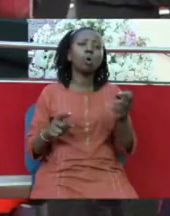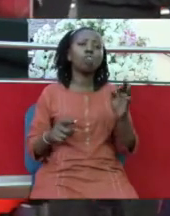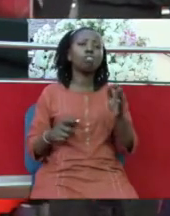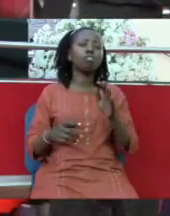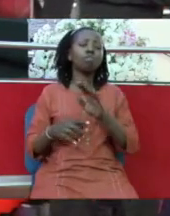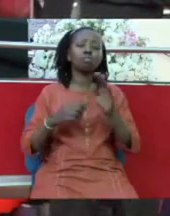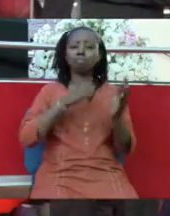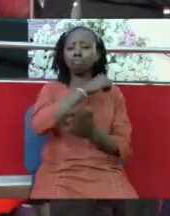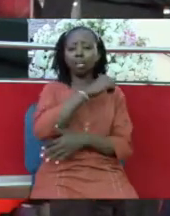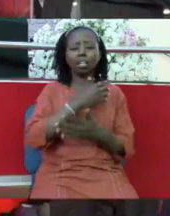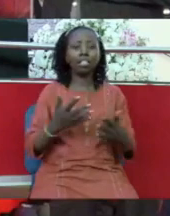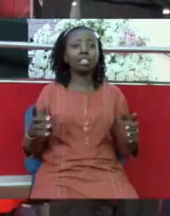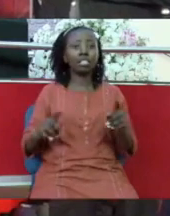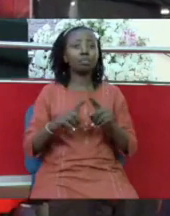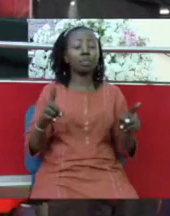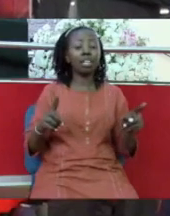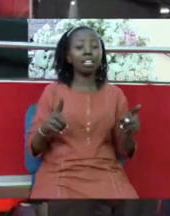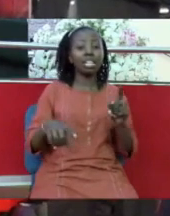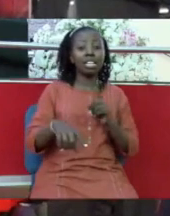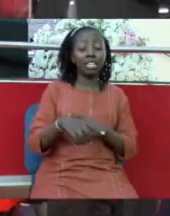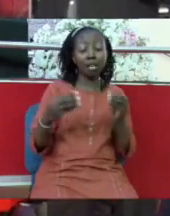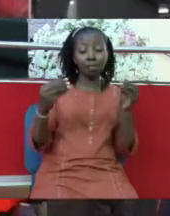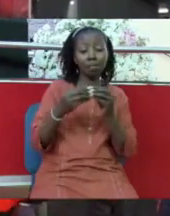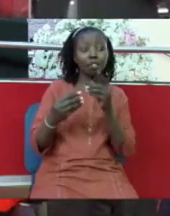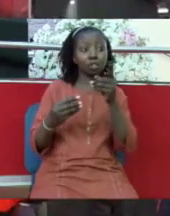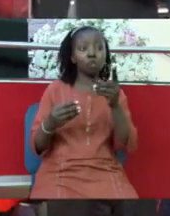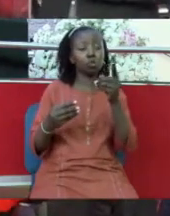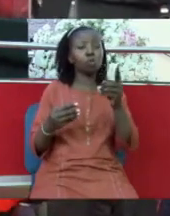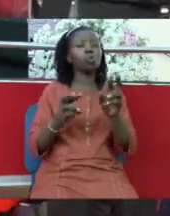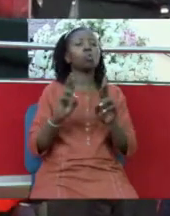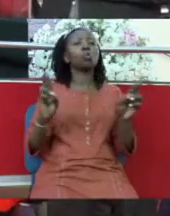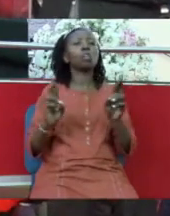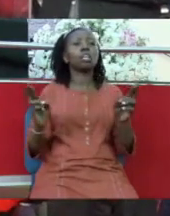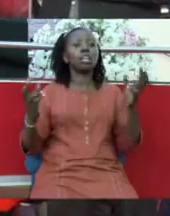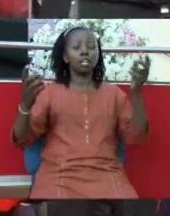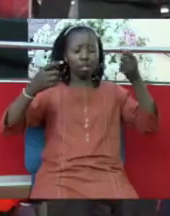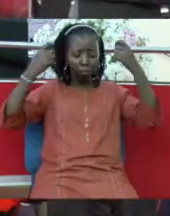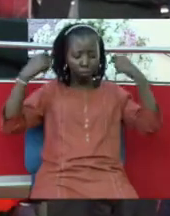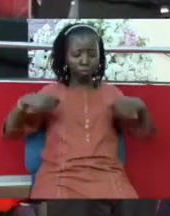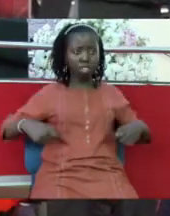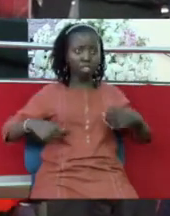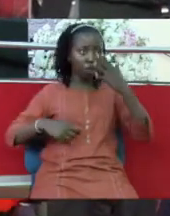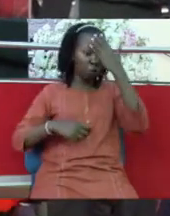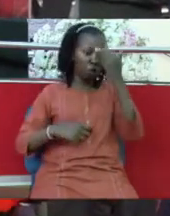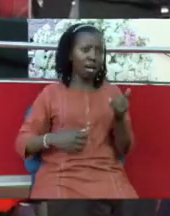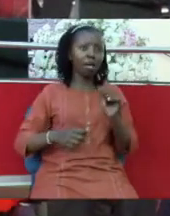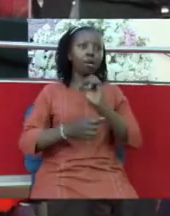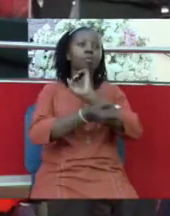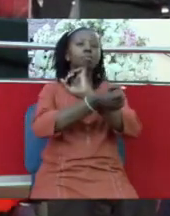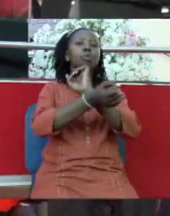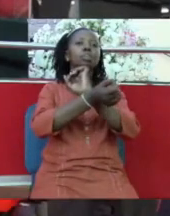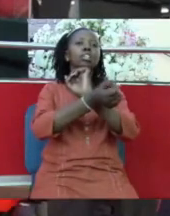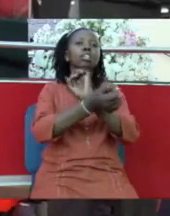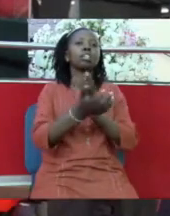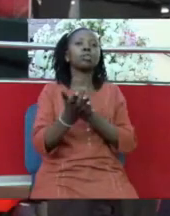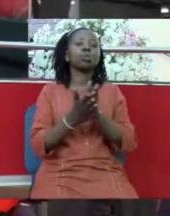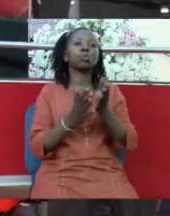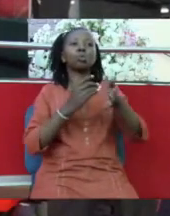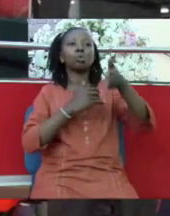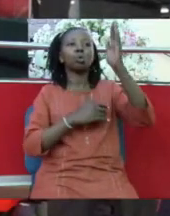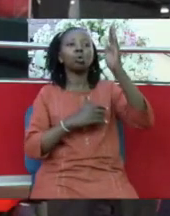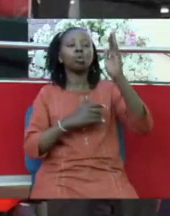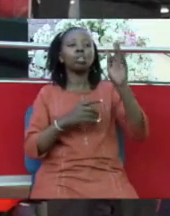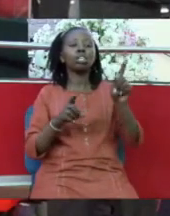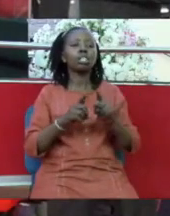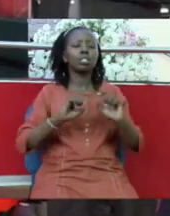strikes you, you have a bulletproof vest. Lakini akikuangalia ataona kwamba because it is given by God. Your salvation is a free gift